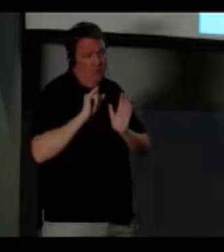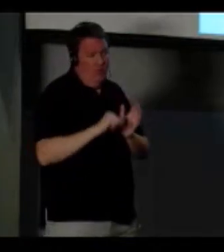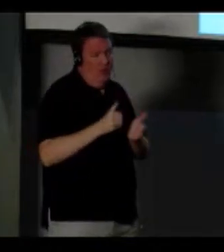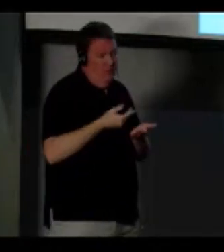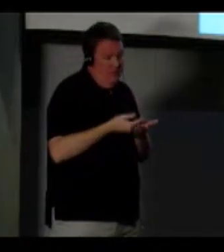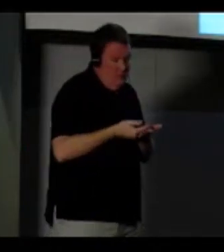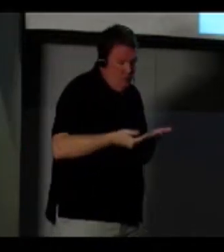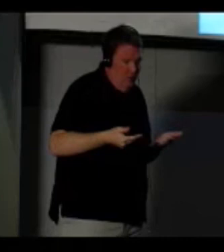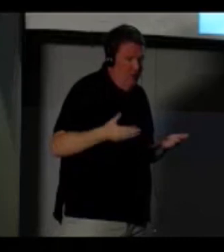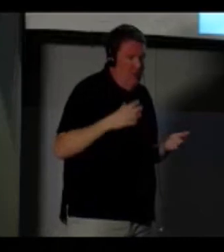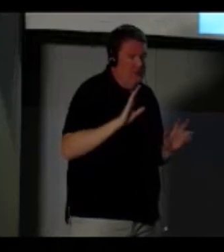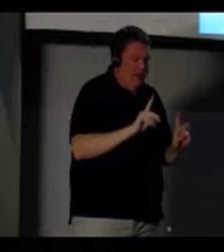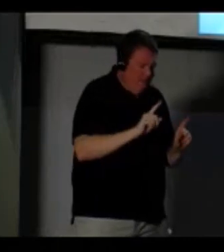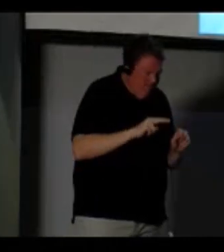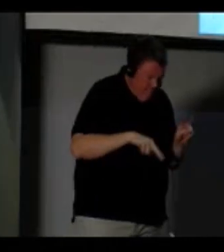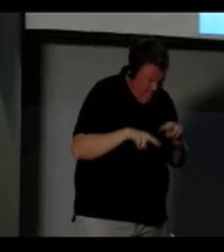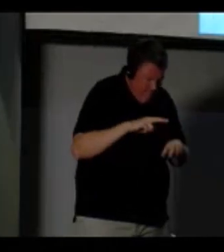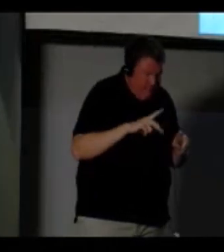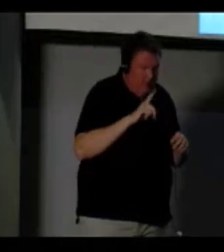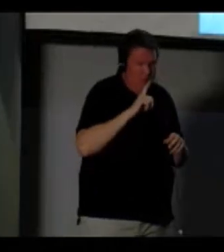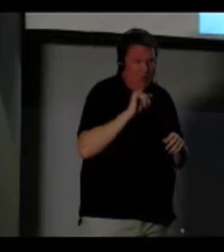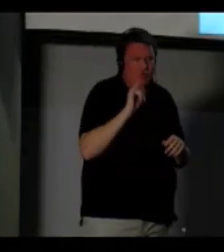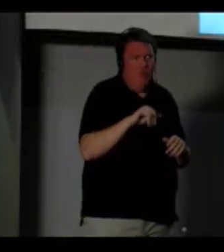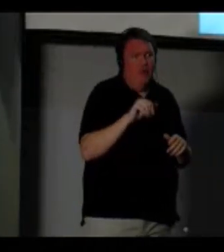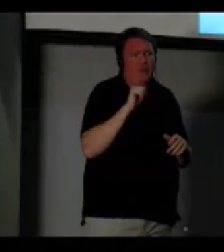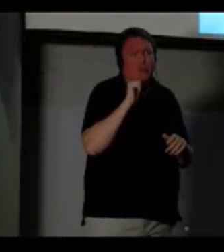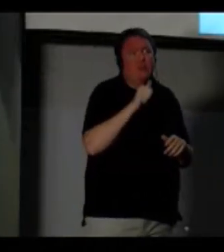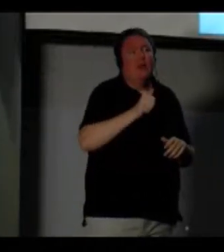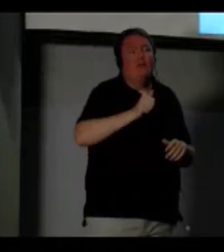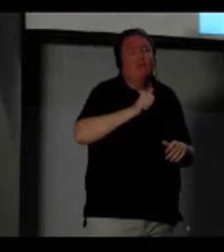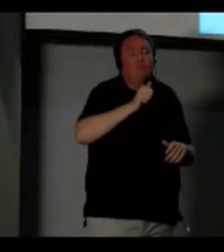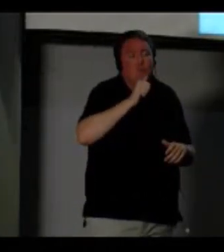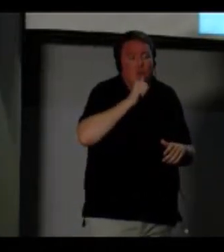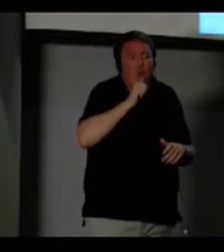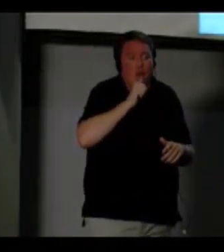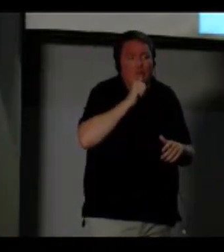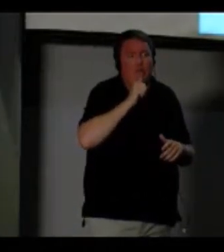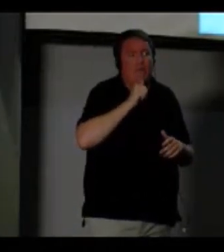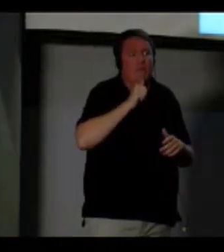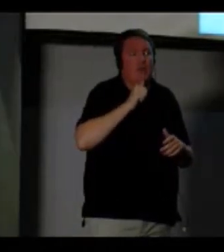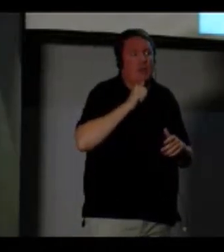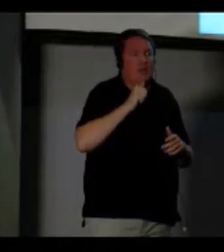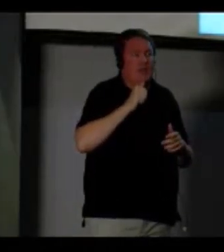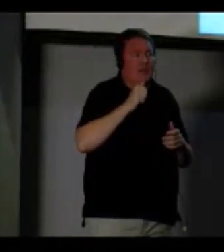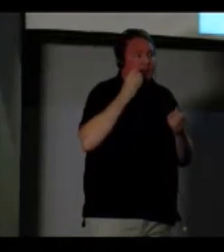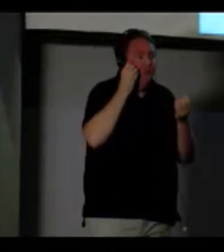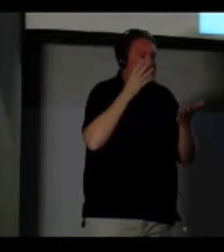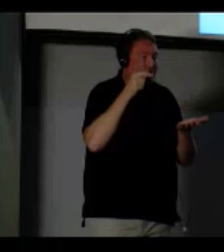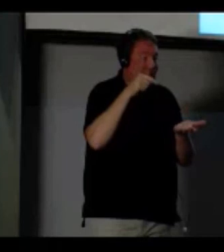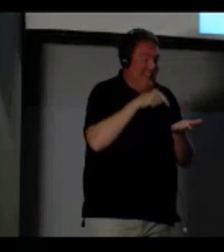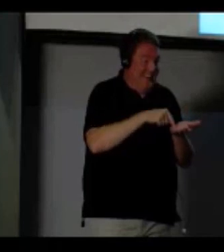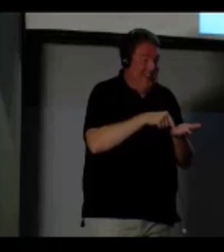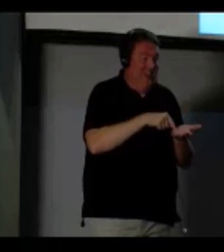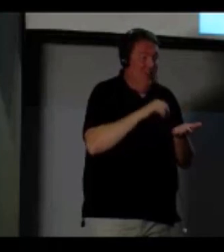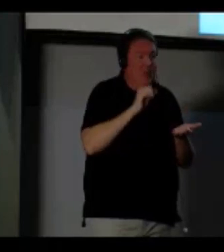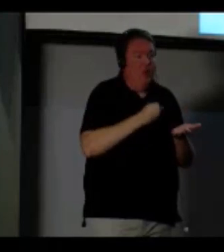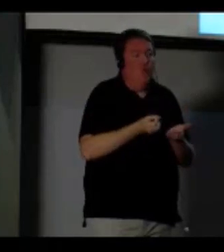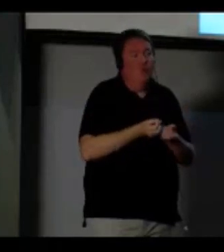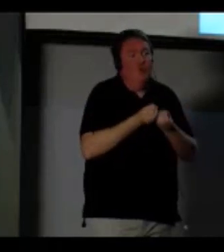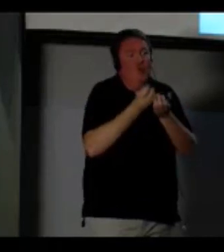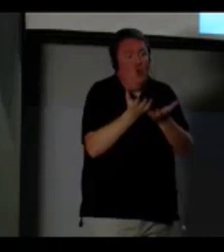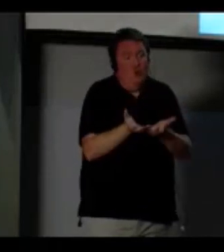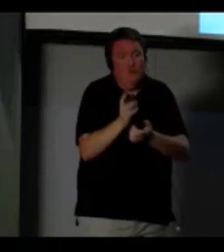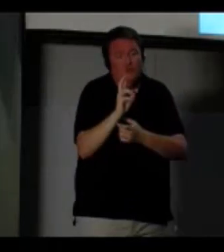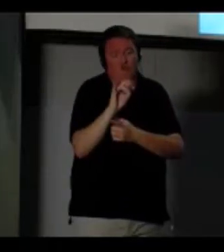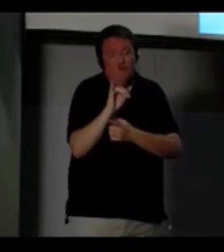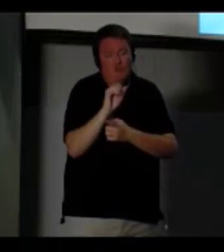make sure that there aren't private materials in there that could create potential risks